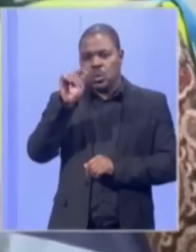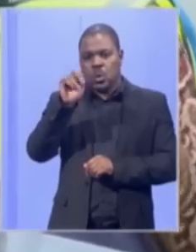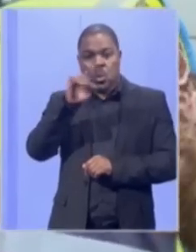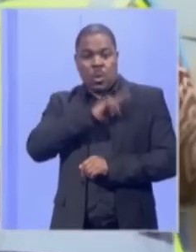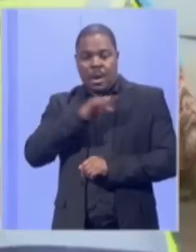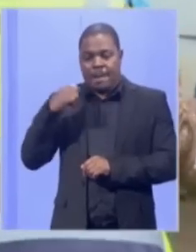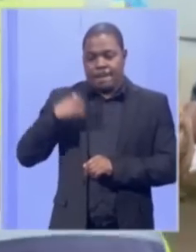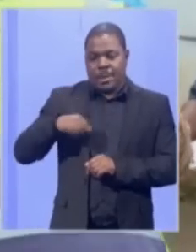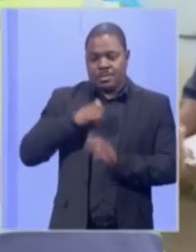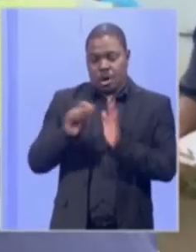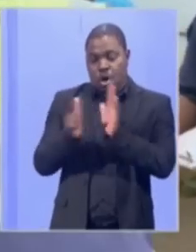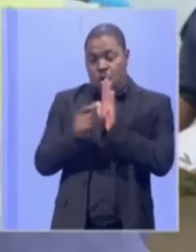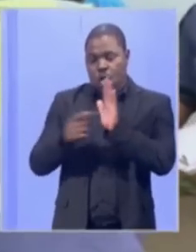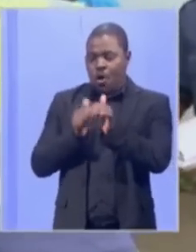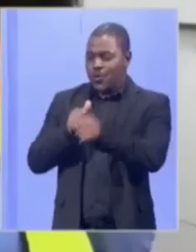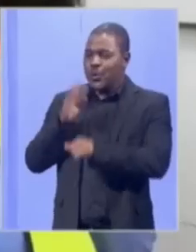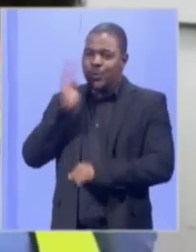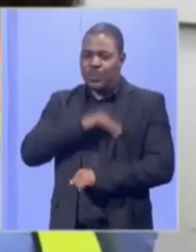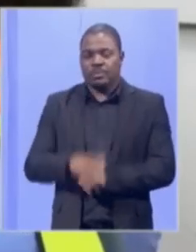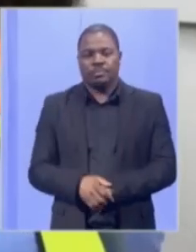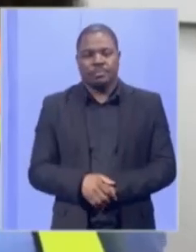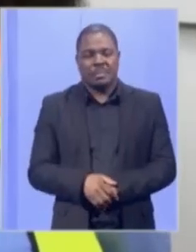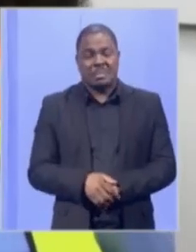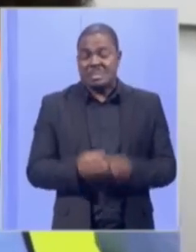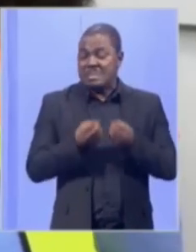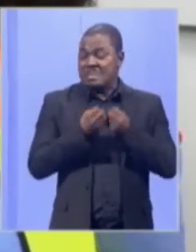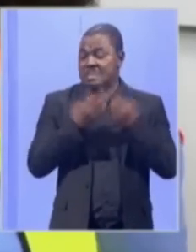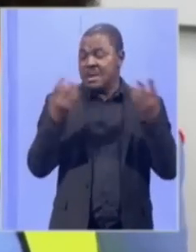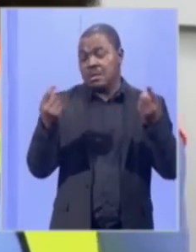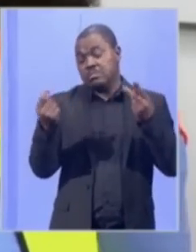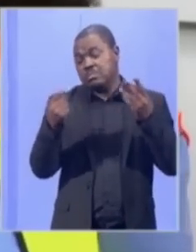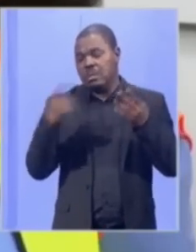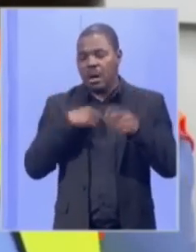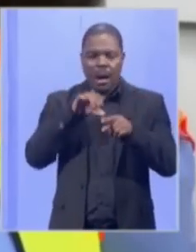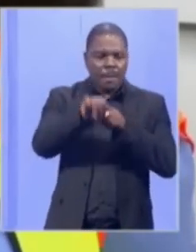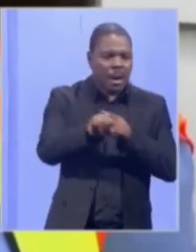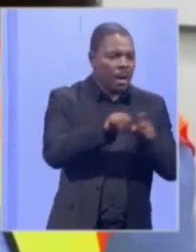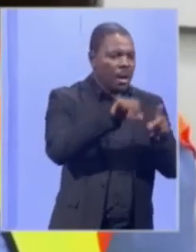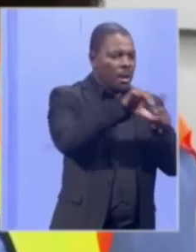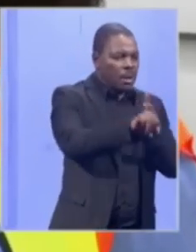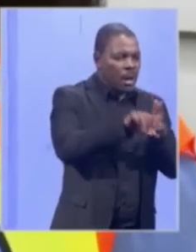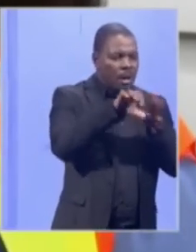masepala. It's a lot of things that we have discovered and the conditions that our